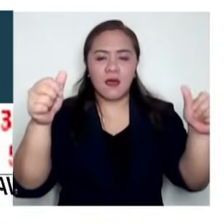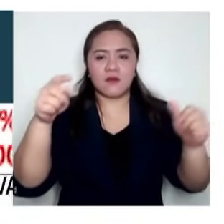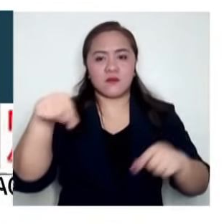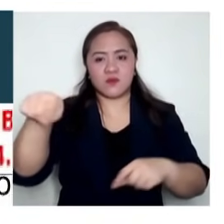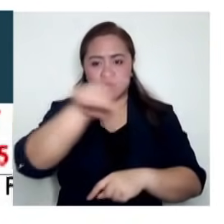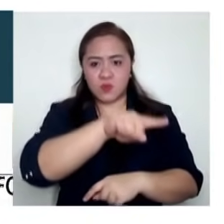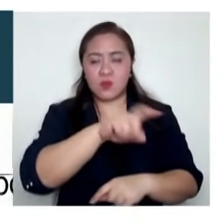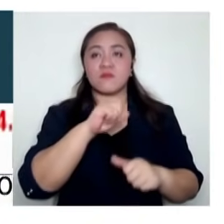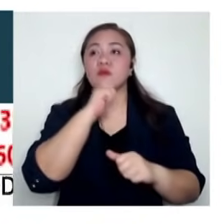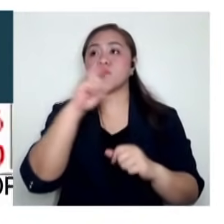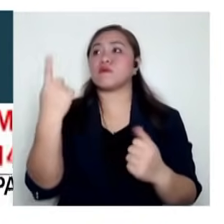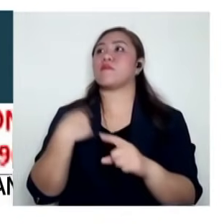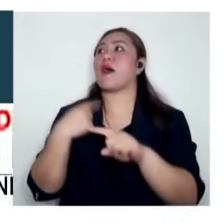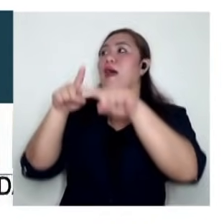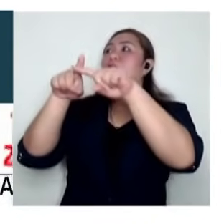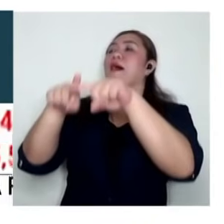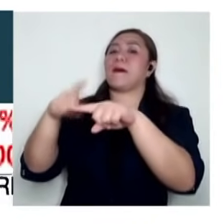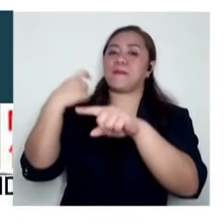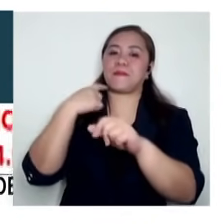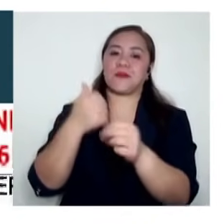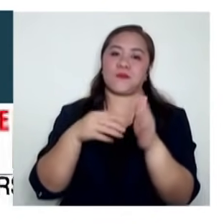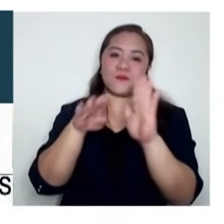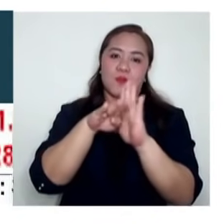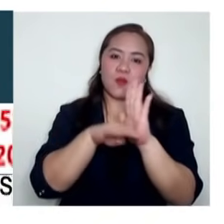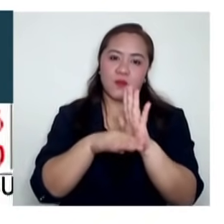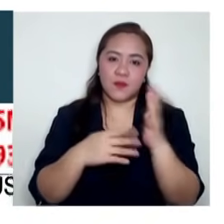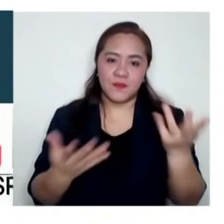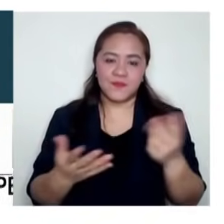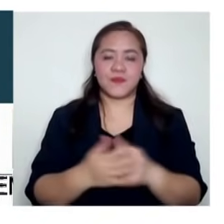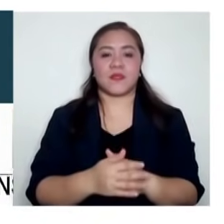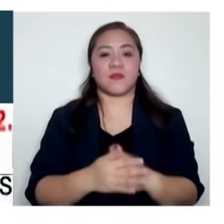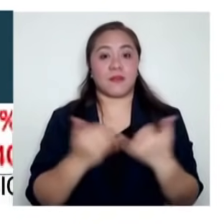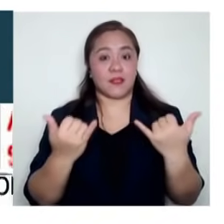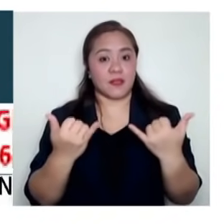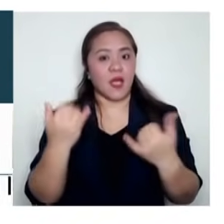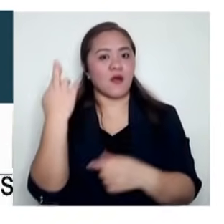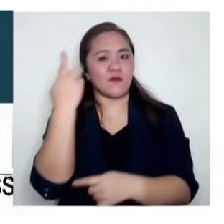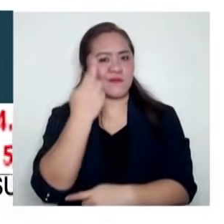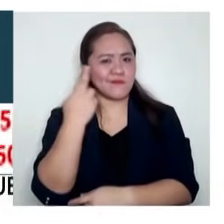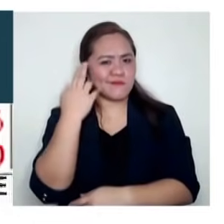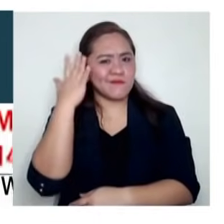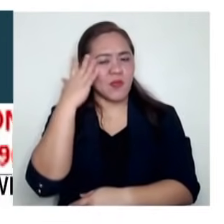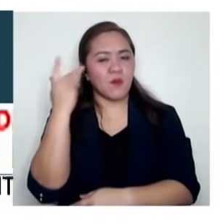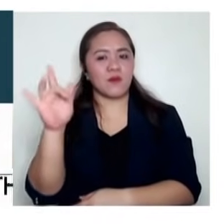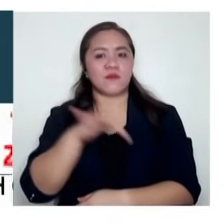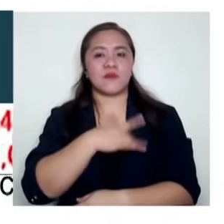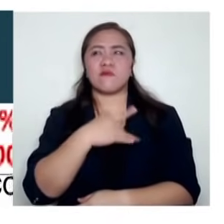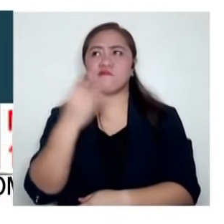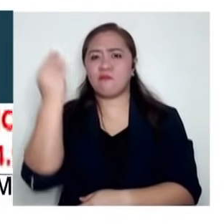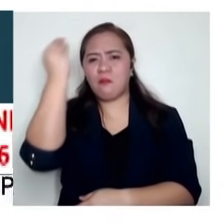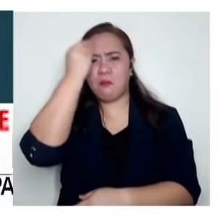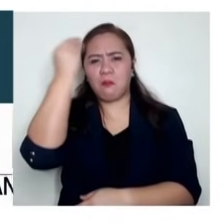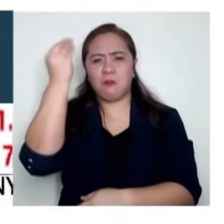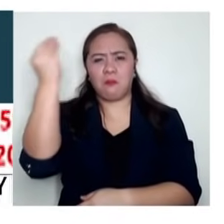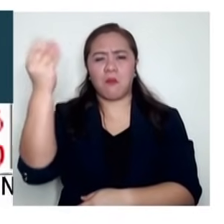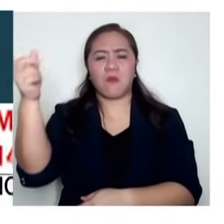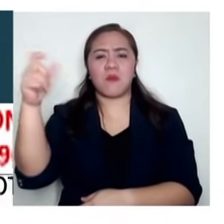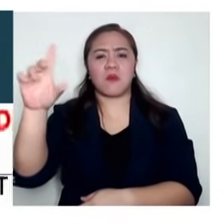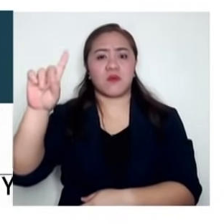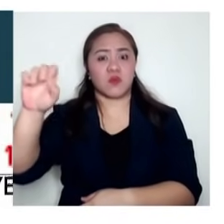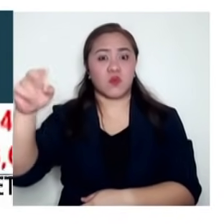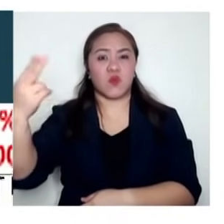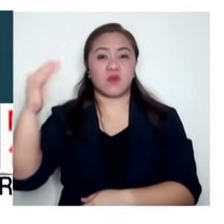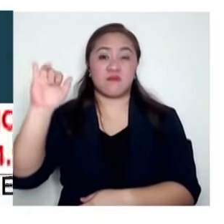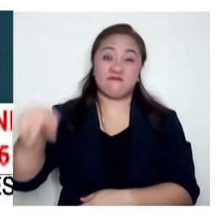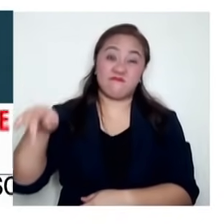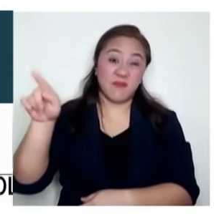the protocols are in place. And I think this is also the reason why some people have the opinion that the health department hasn't been,